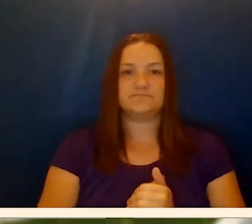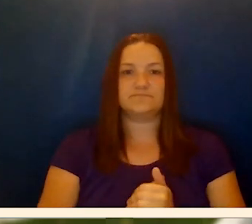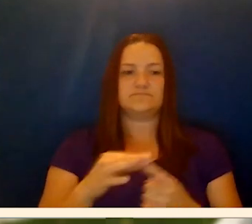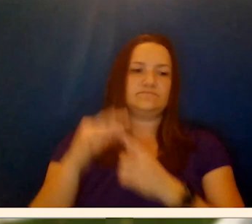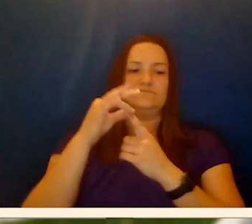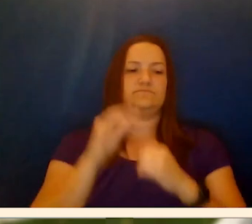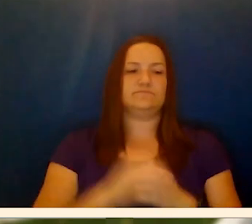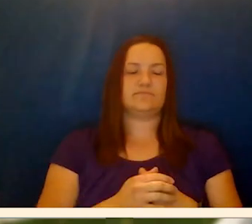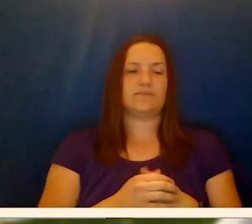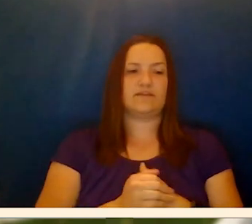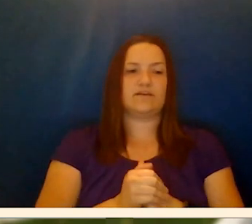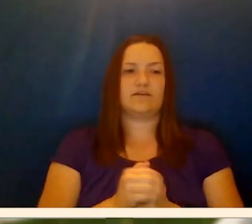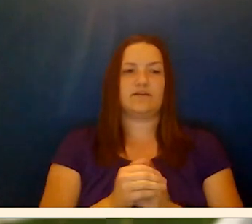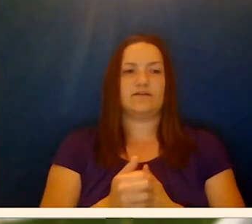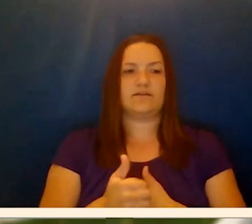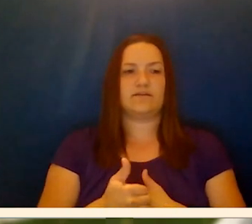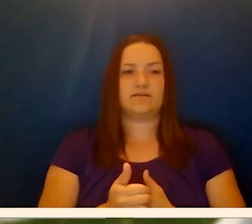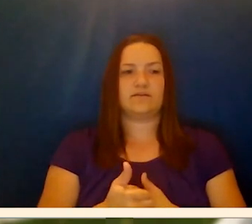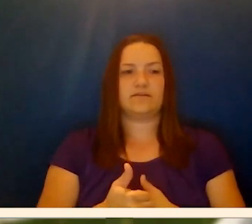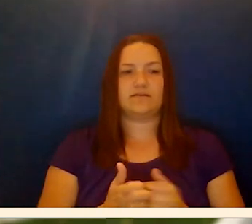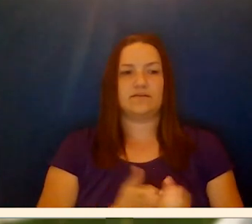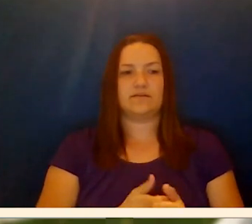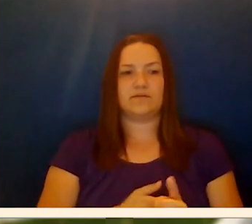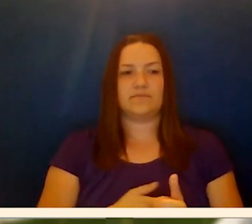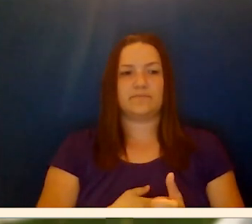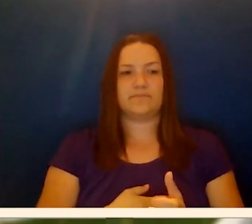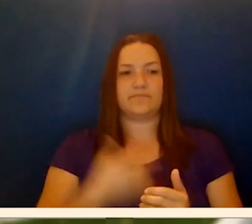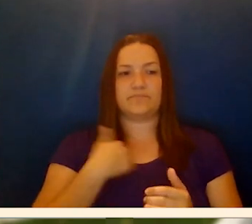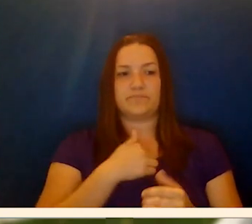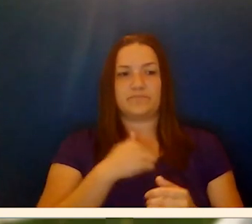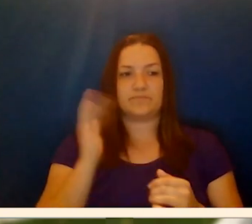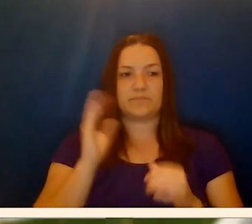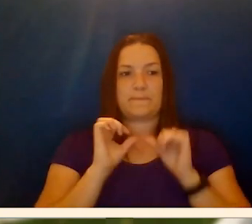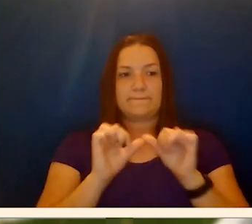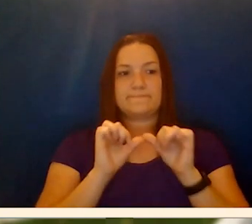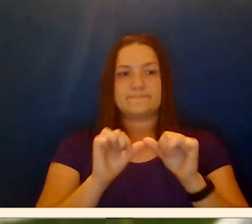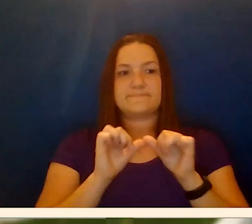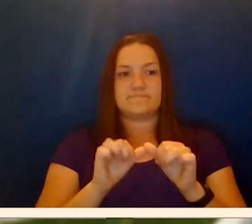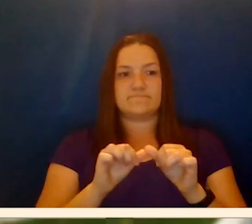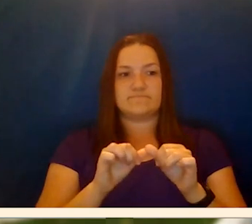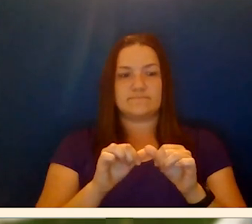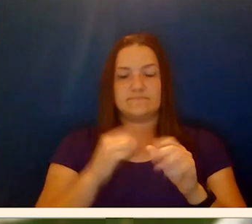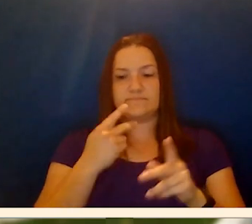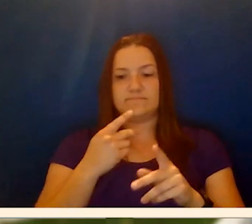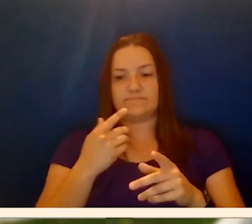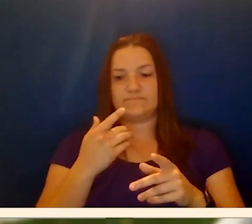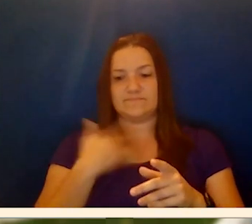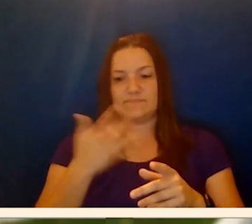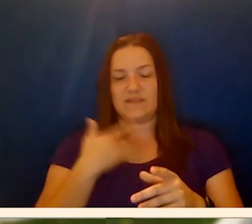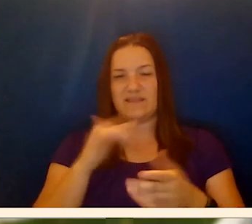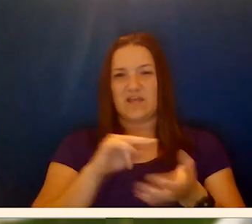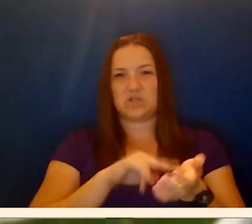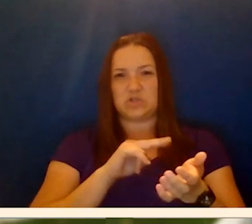in that standpoint. We definitely were continuing to feel the nursing shortage